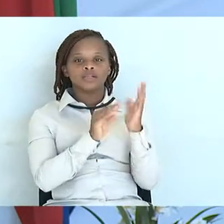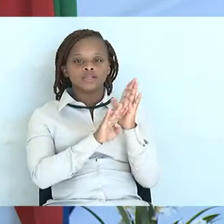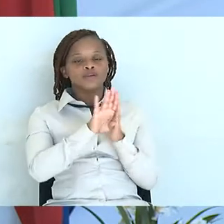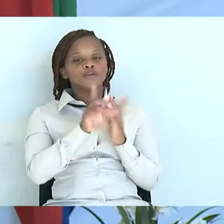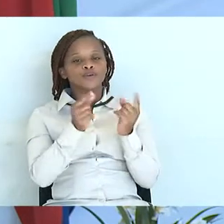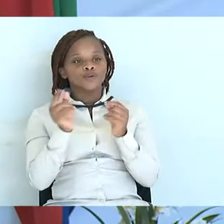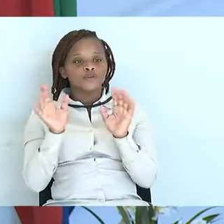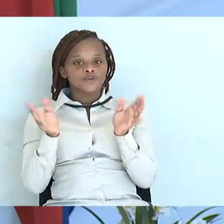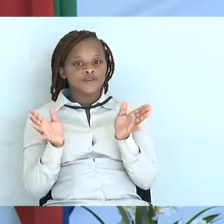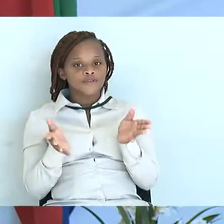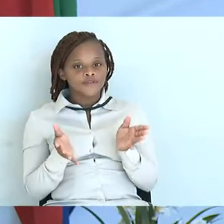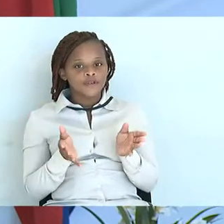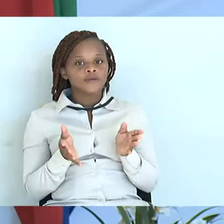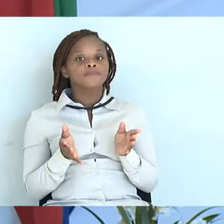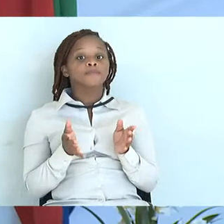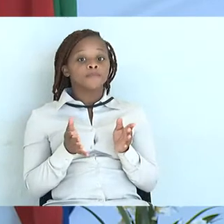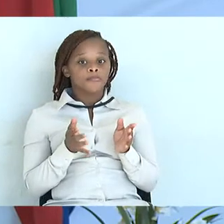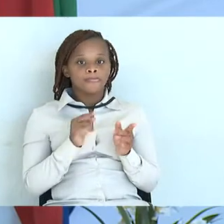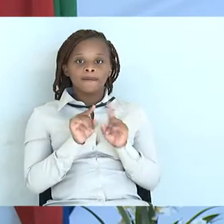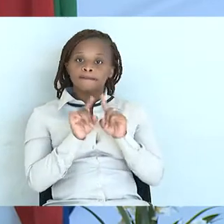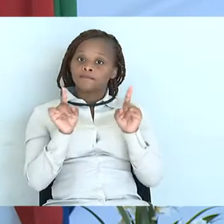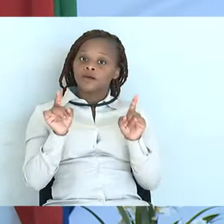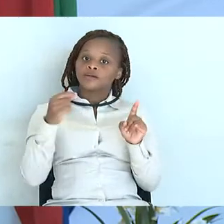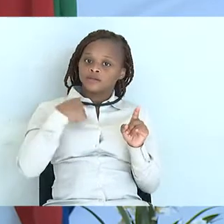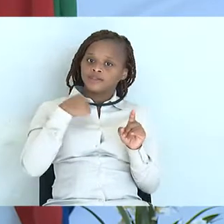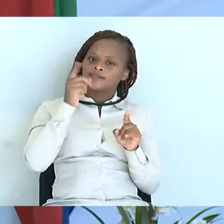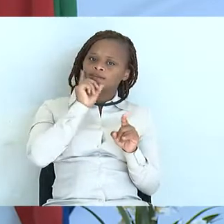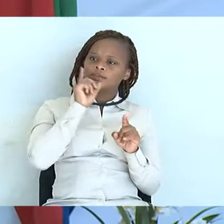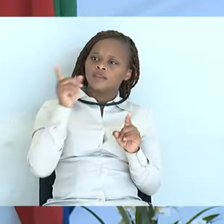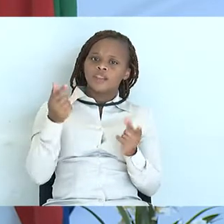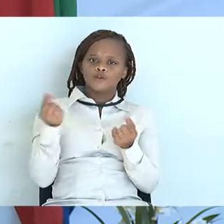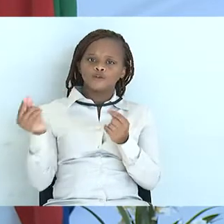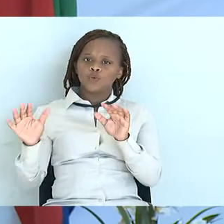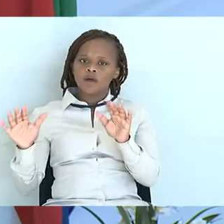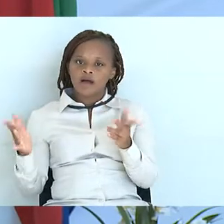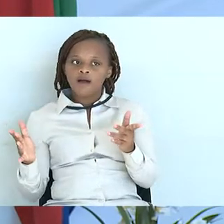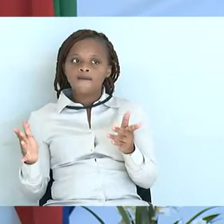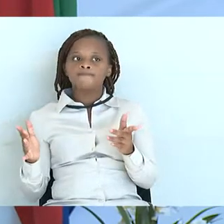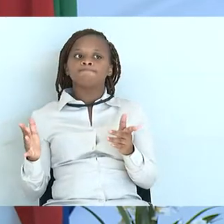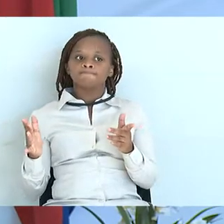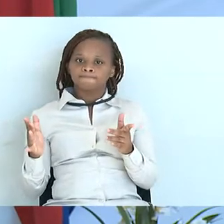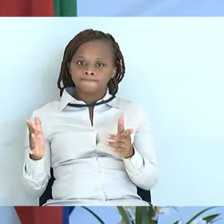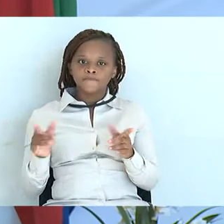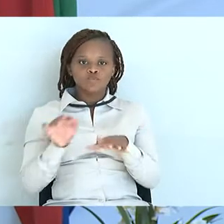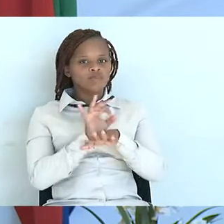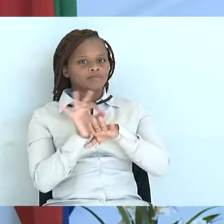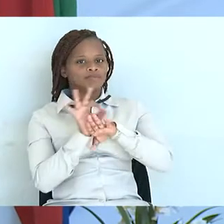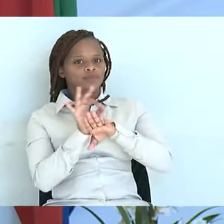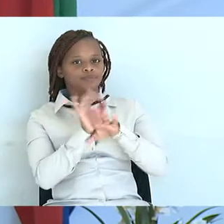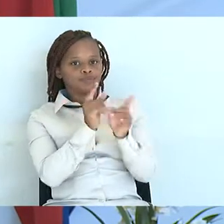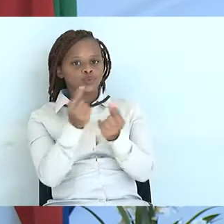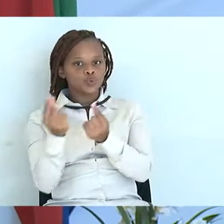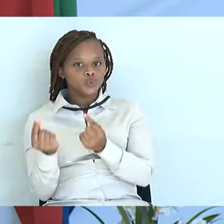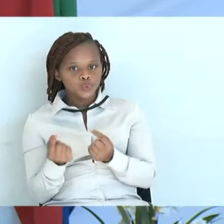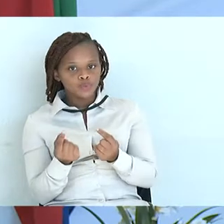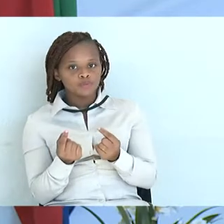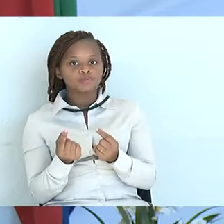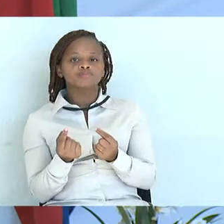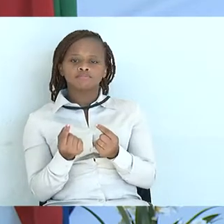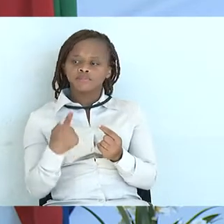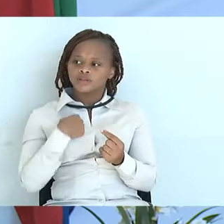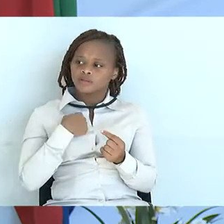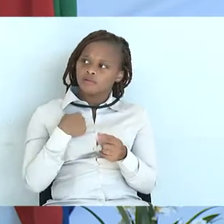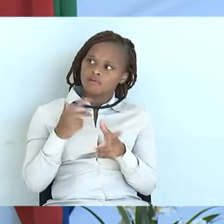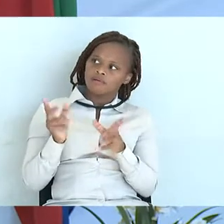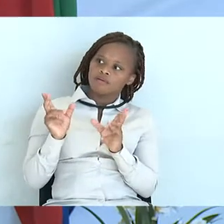they were very intentional about what they wanted, and they embarked on a massive skills revolution. And what